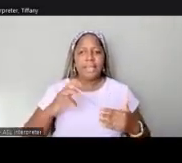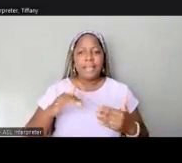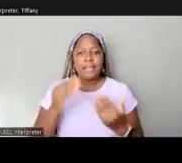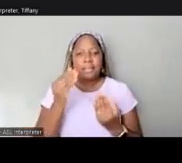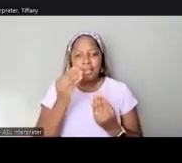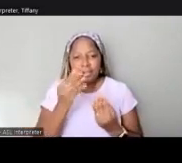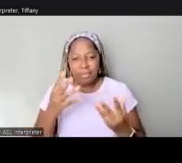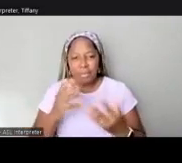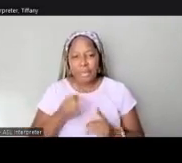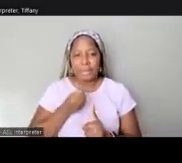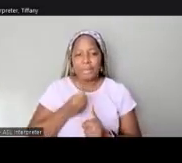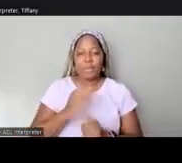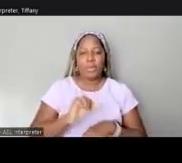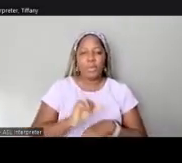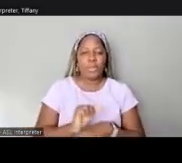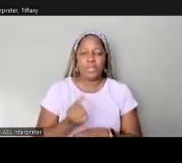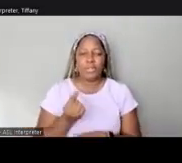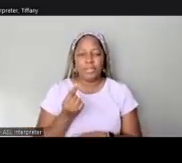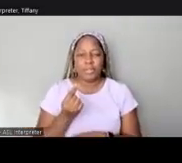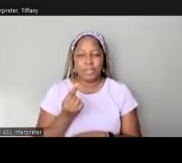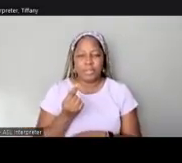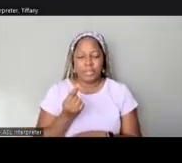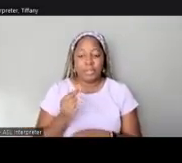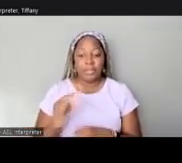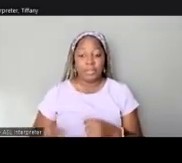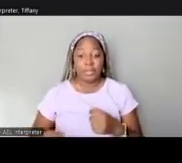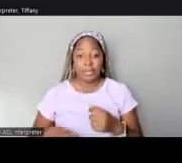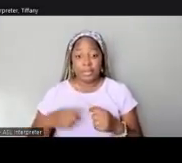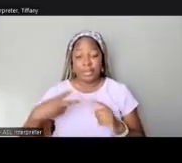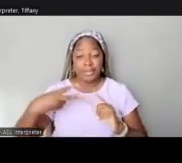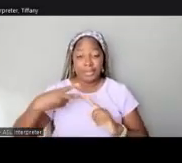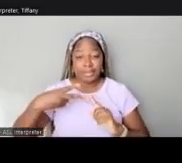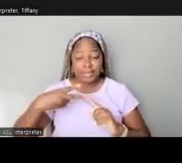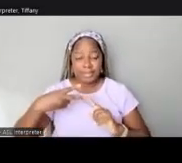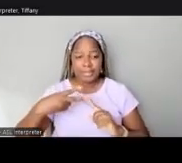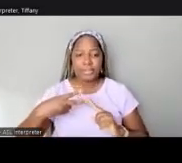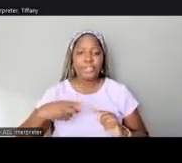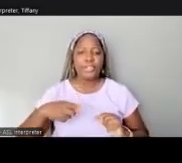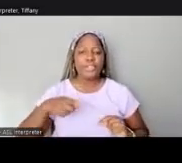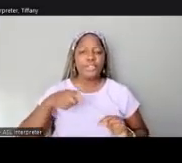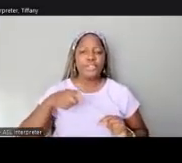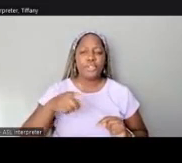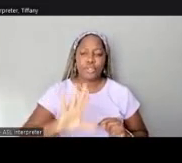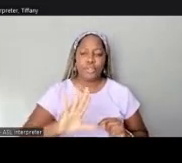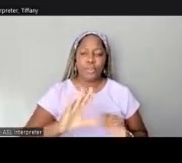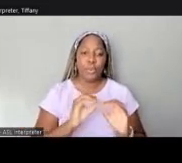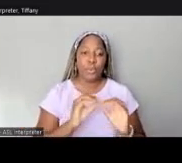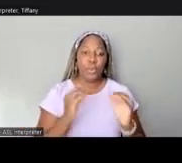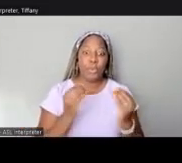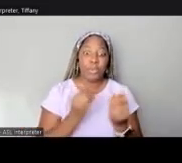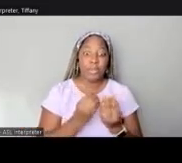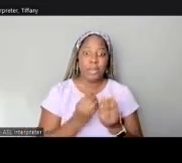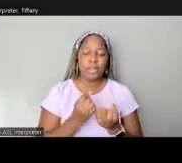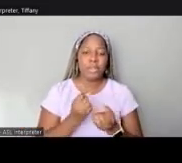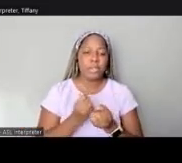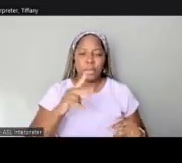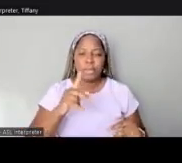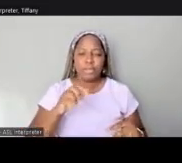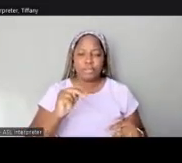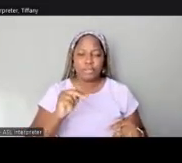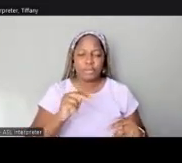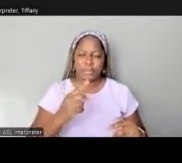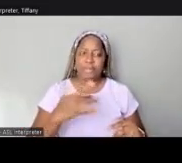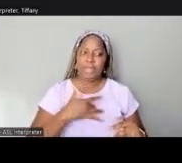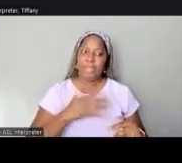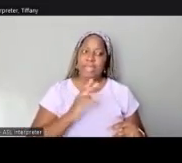work? And two, what populations does your organization work best or worst for? So